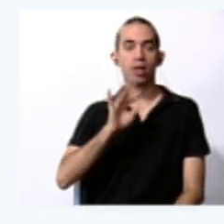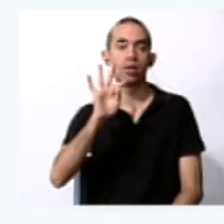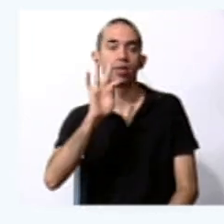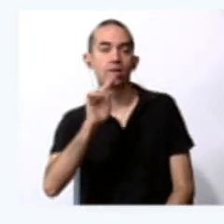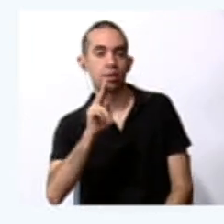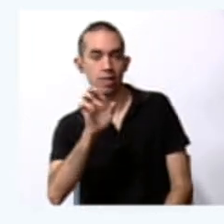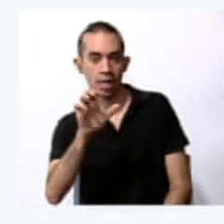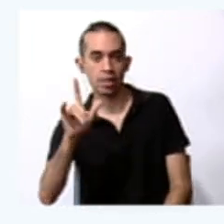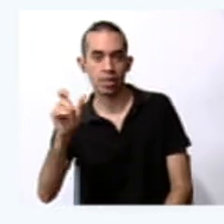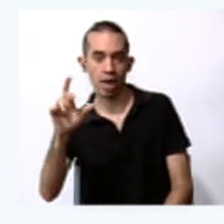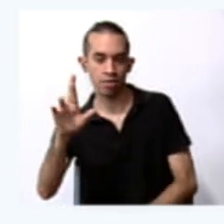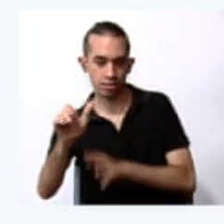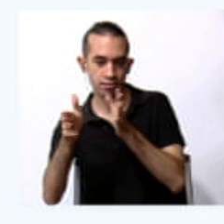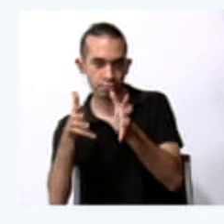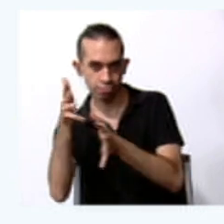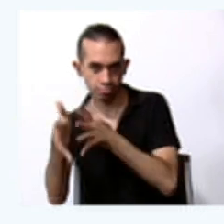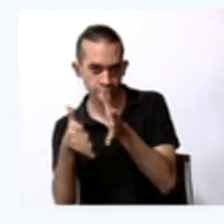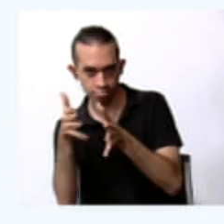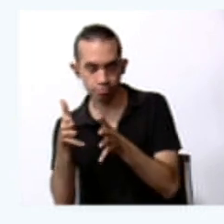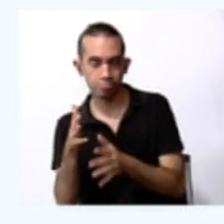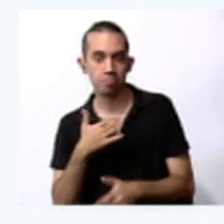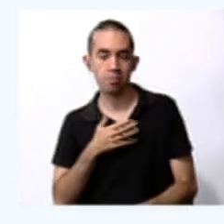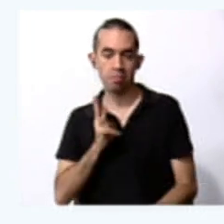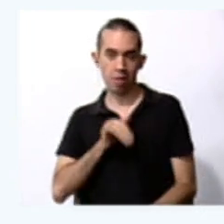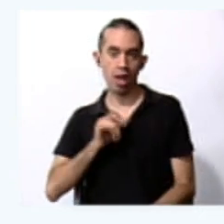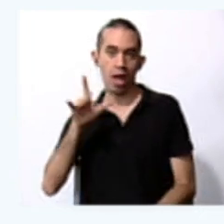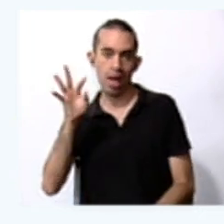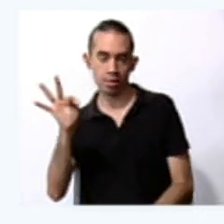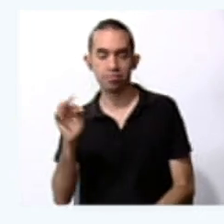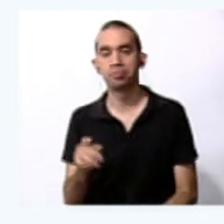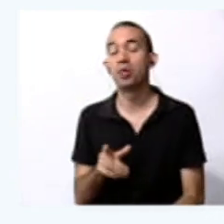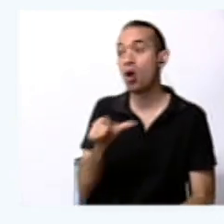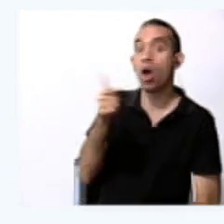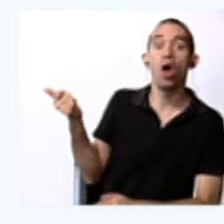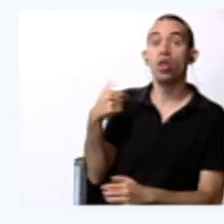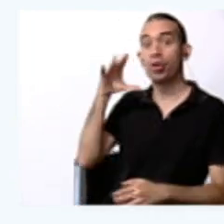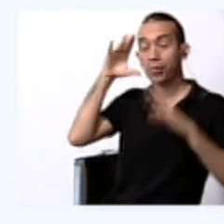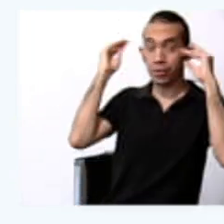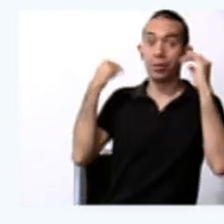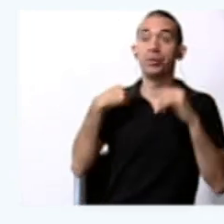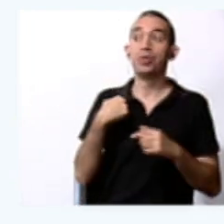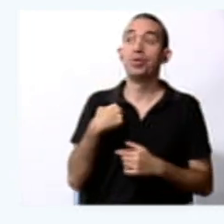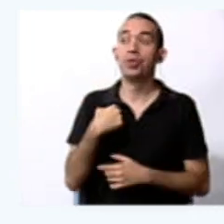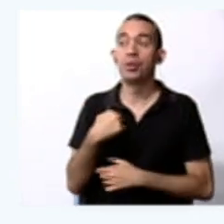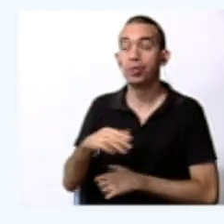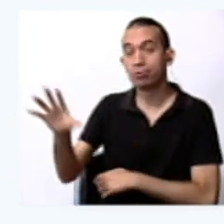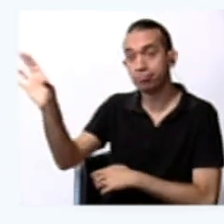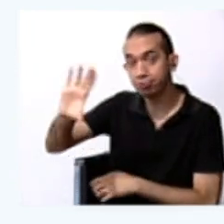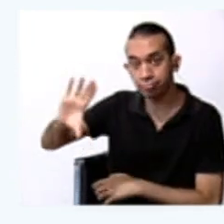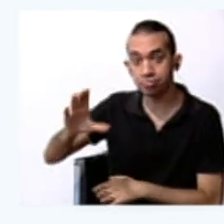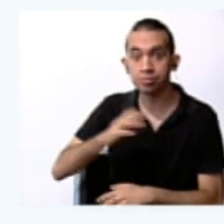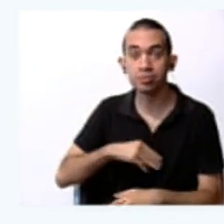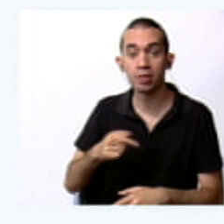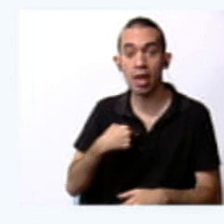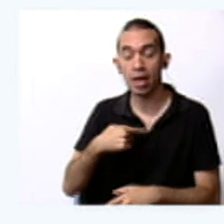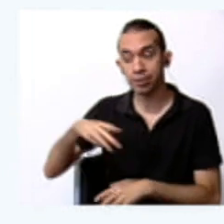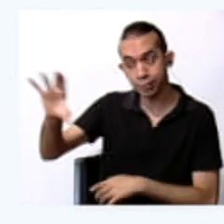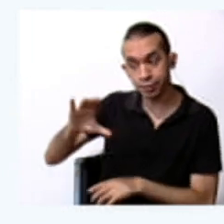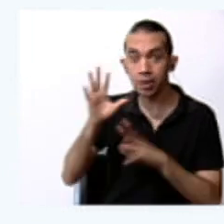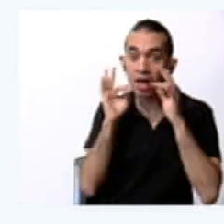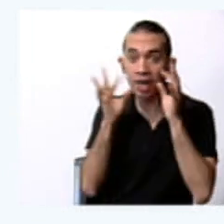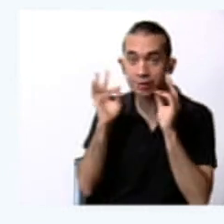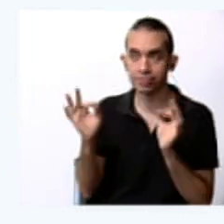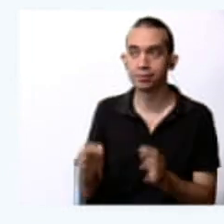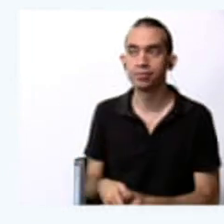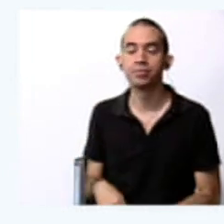I want to read this one. I feed my cat. I feed my cat.